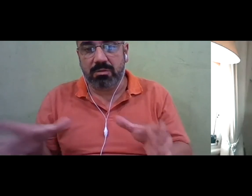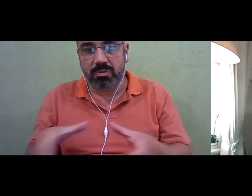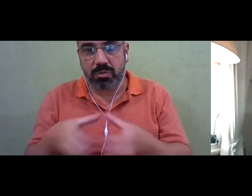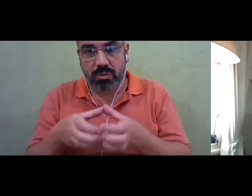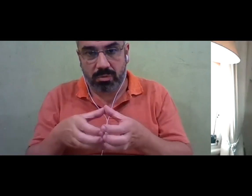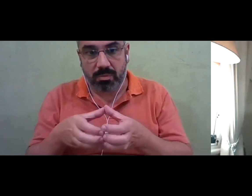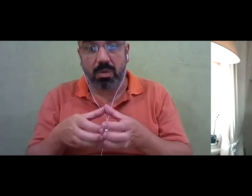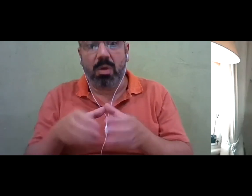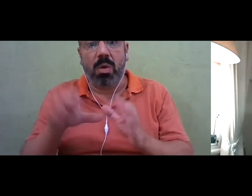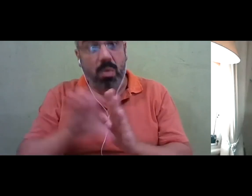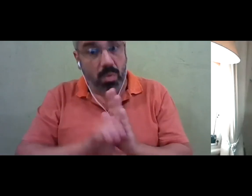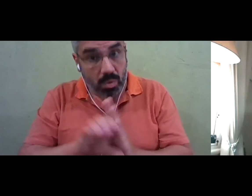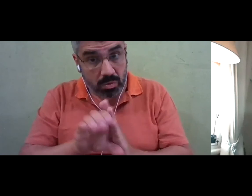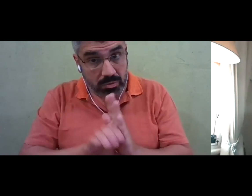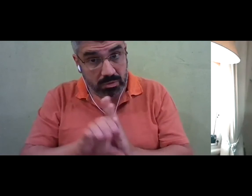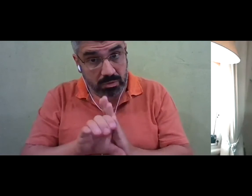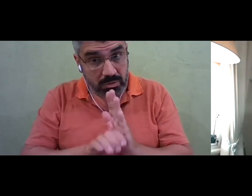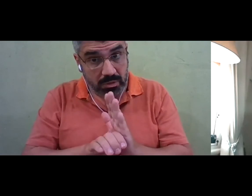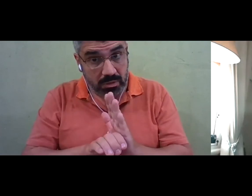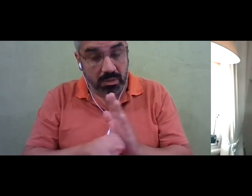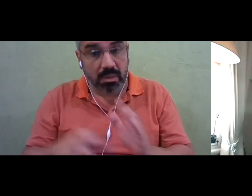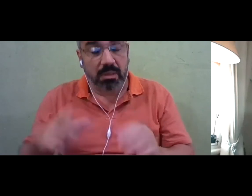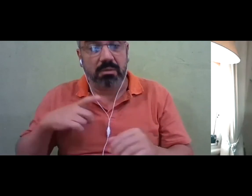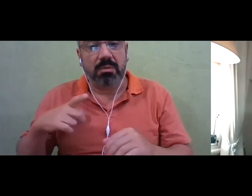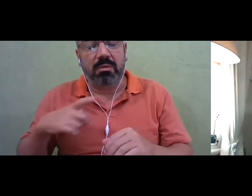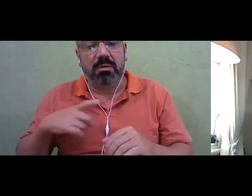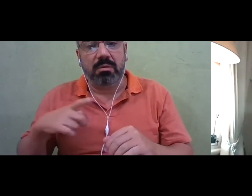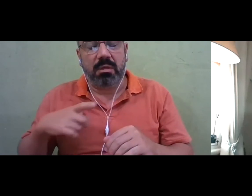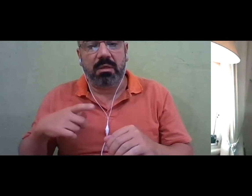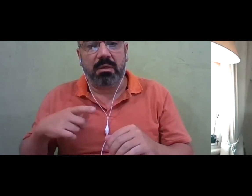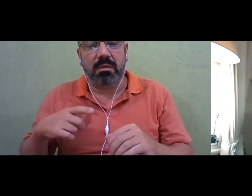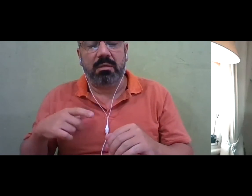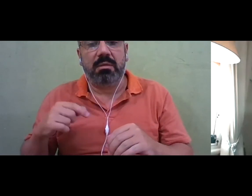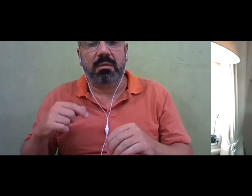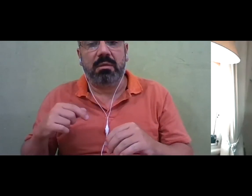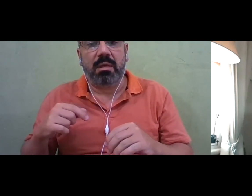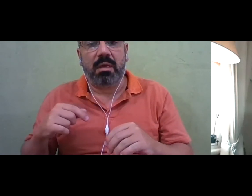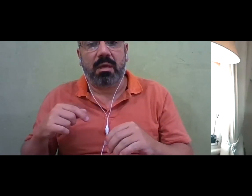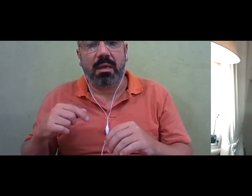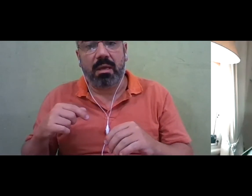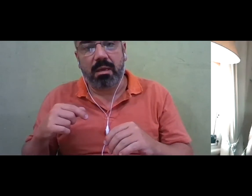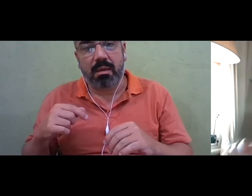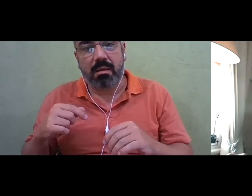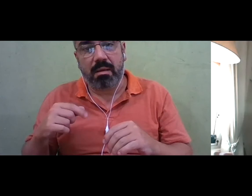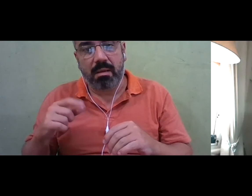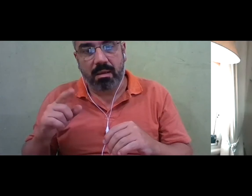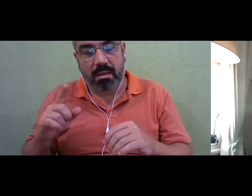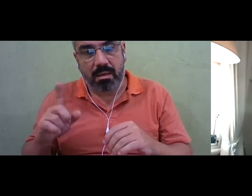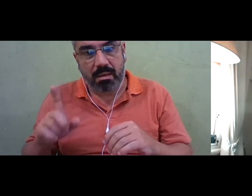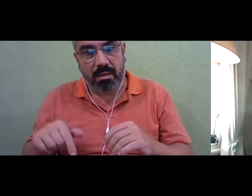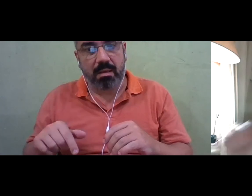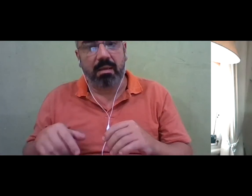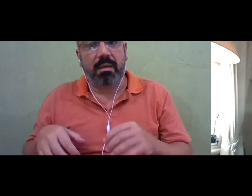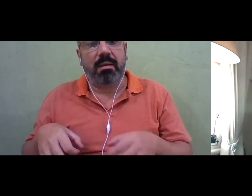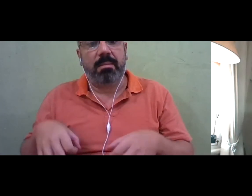concept of having a disability, right, is the outcome of a